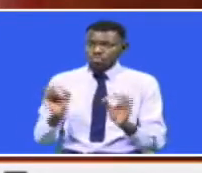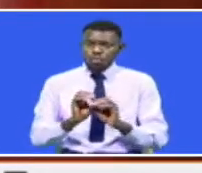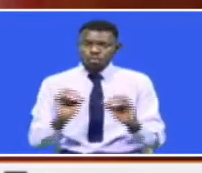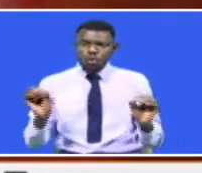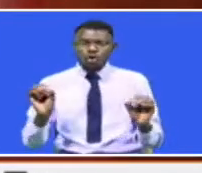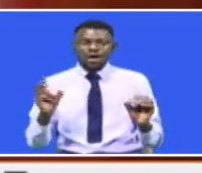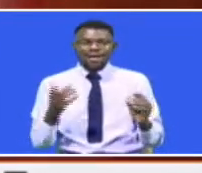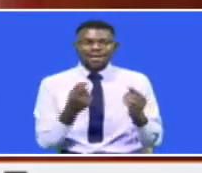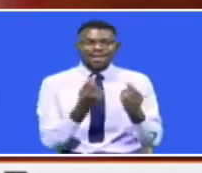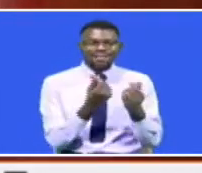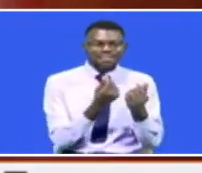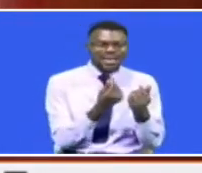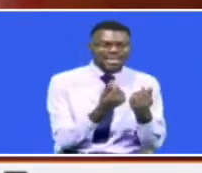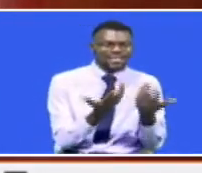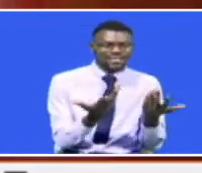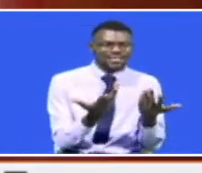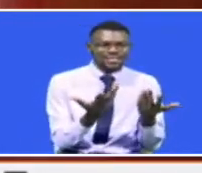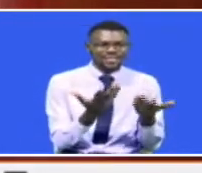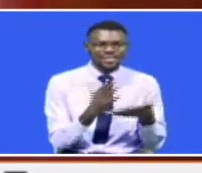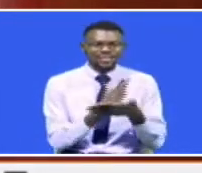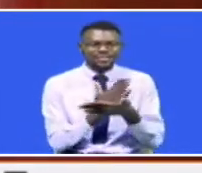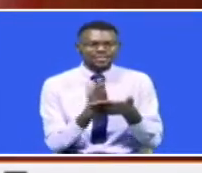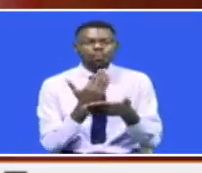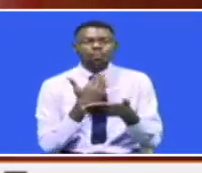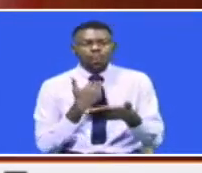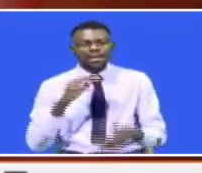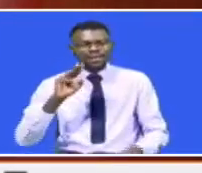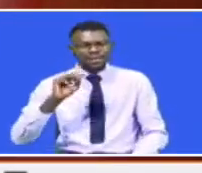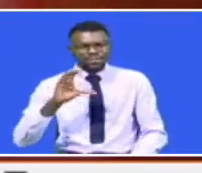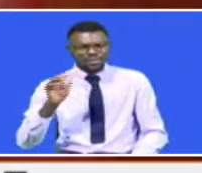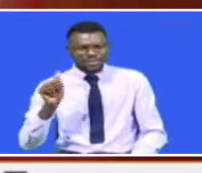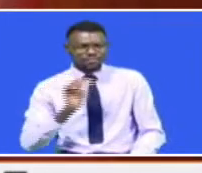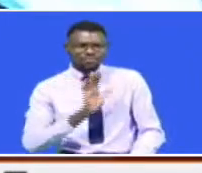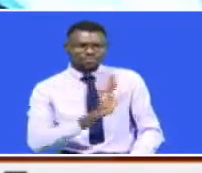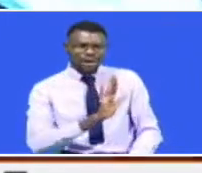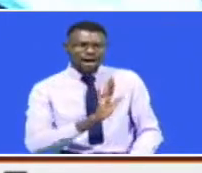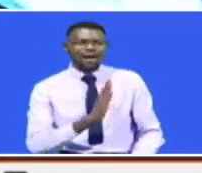Bill until the welfare of MCAs is addressed.